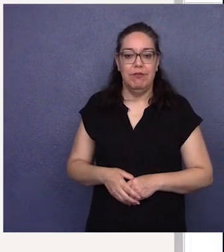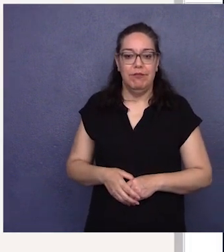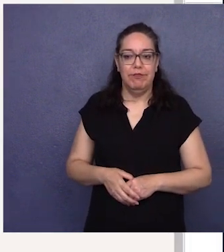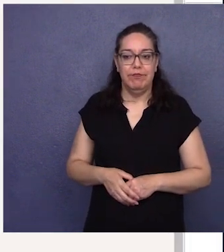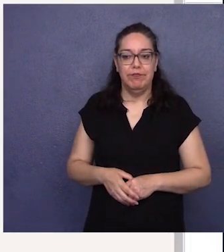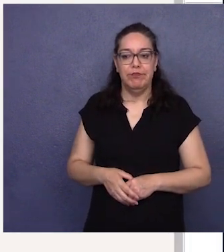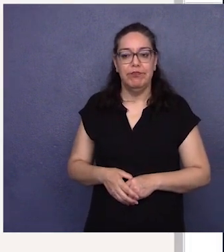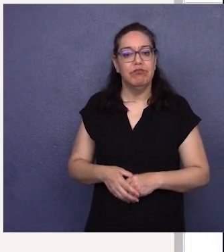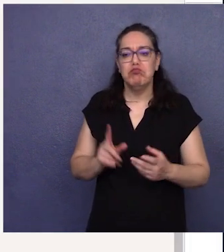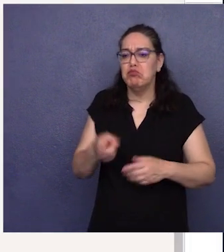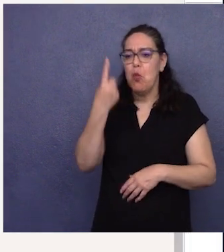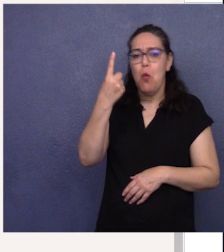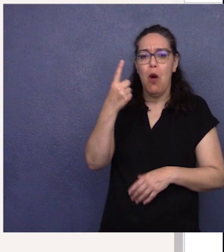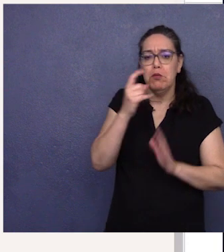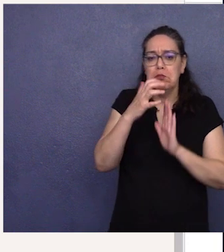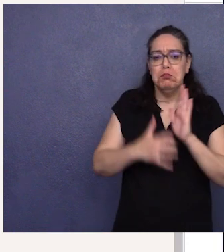So it's one document.